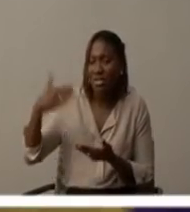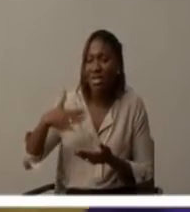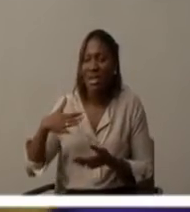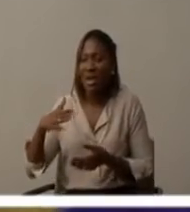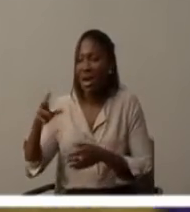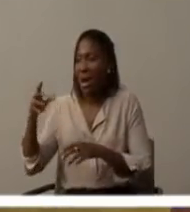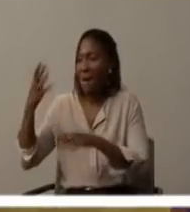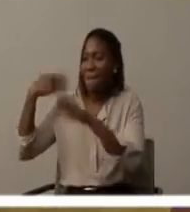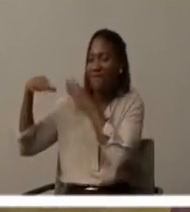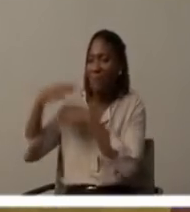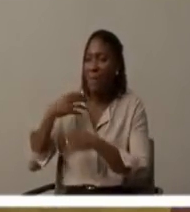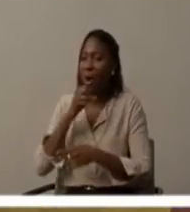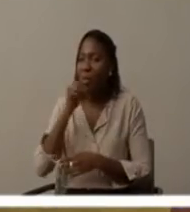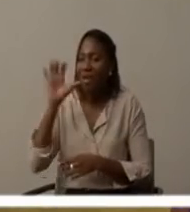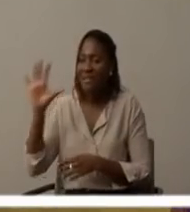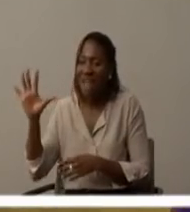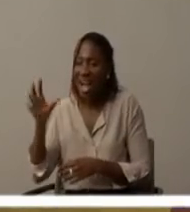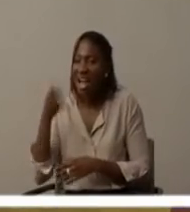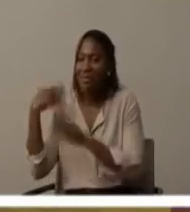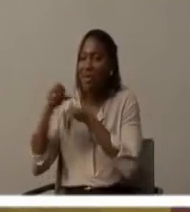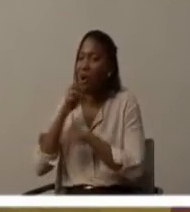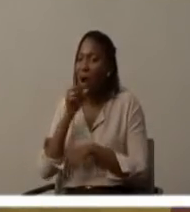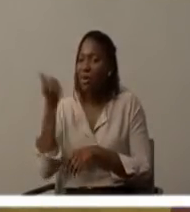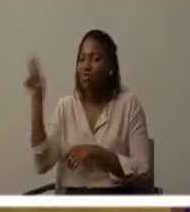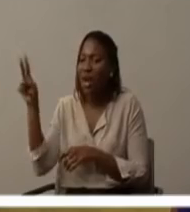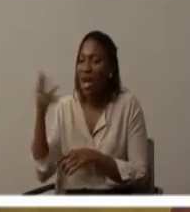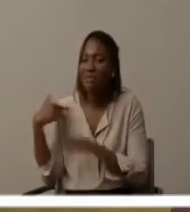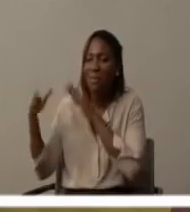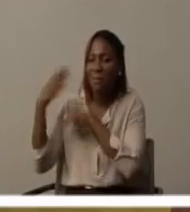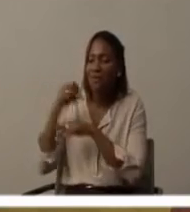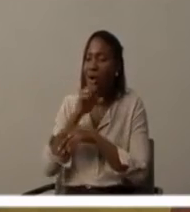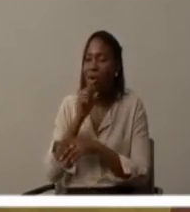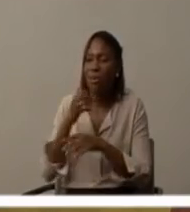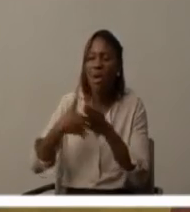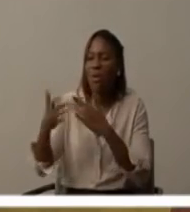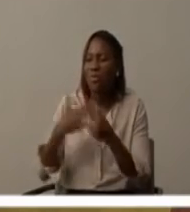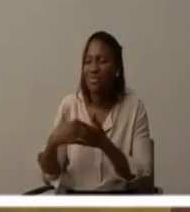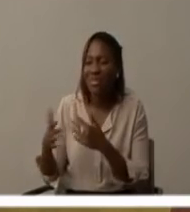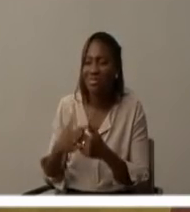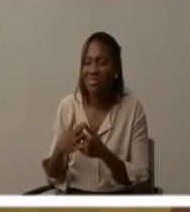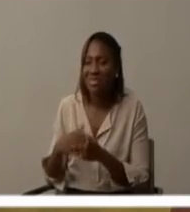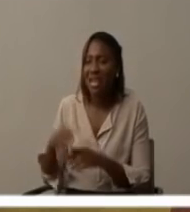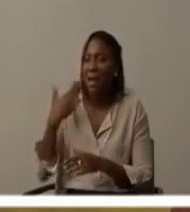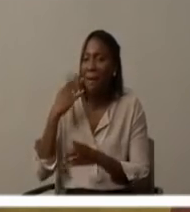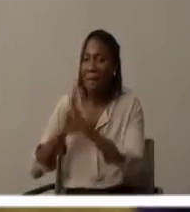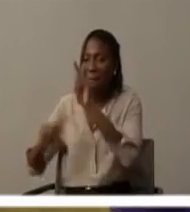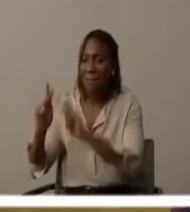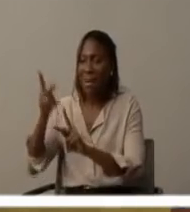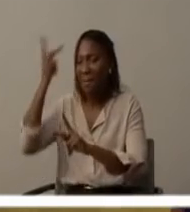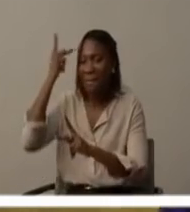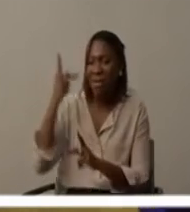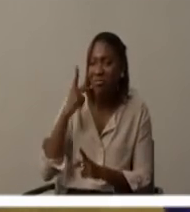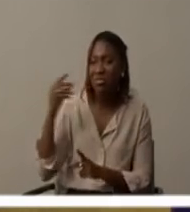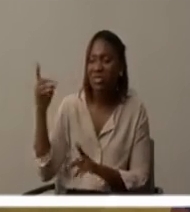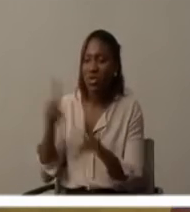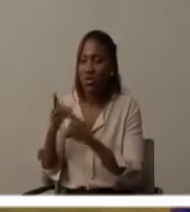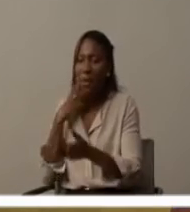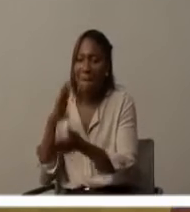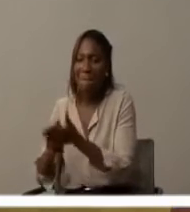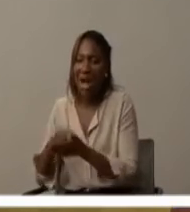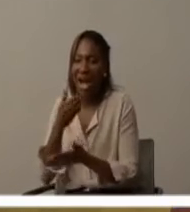Because at 5 years old, at 7, at 10, at 12, at 9, at 14, at 25, at 45, these things happened that were death to me, and therefore